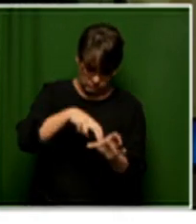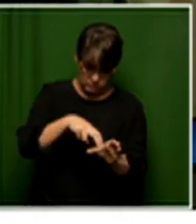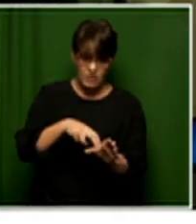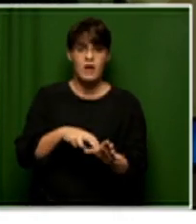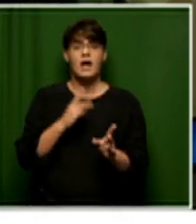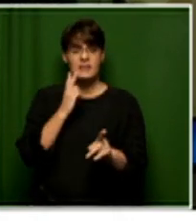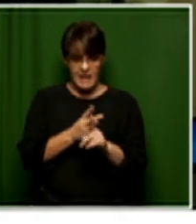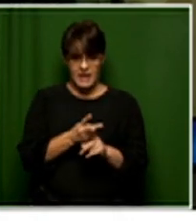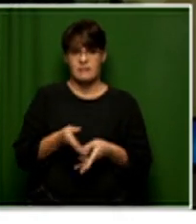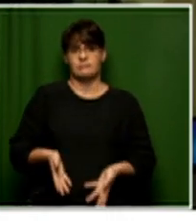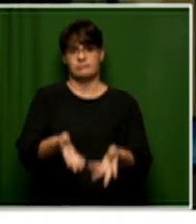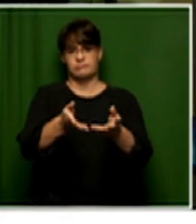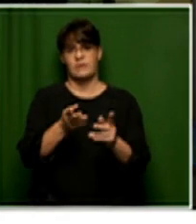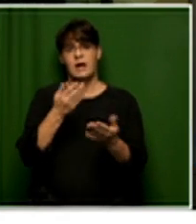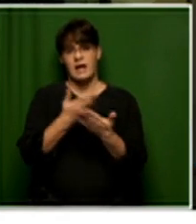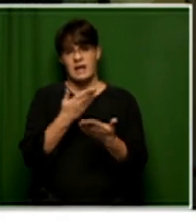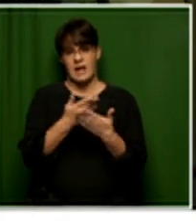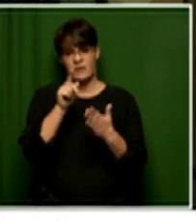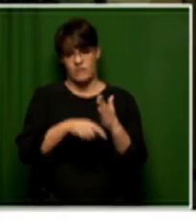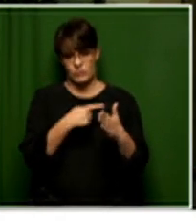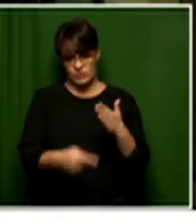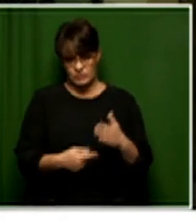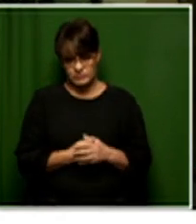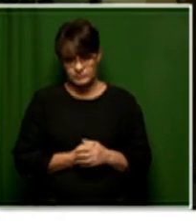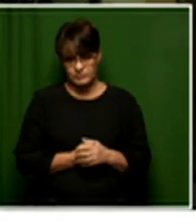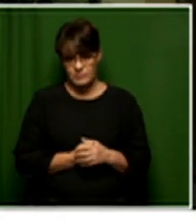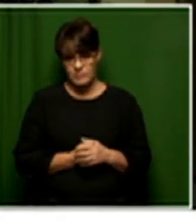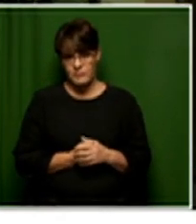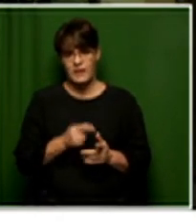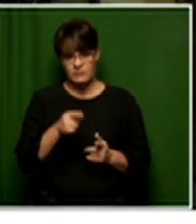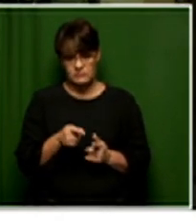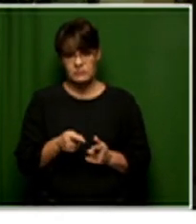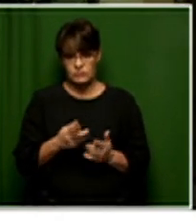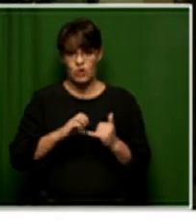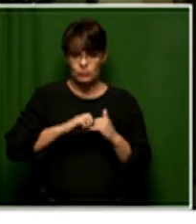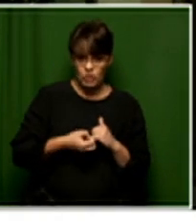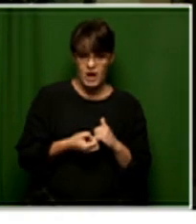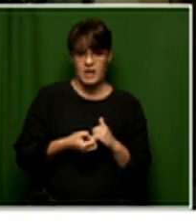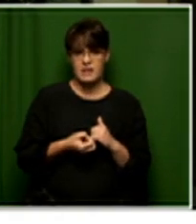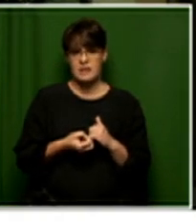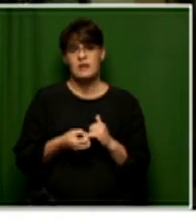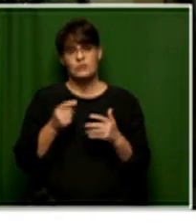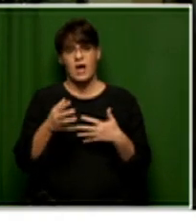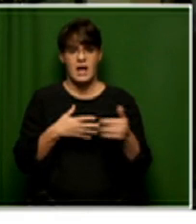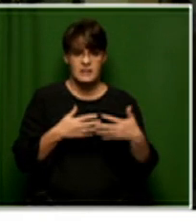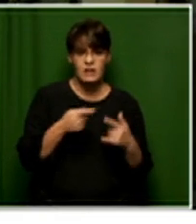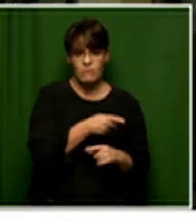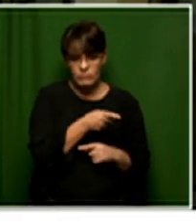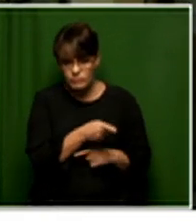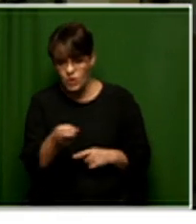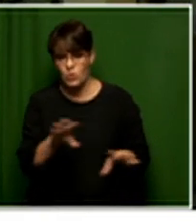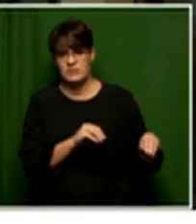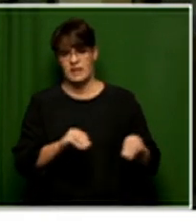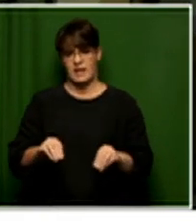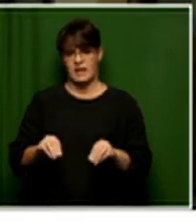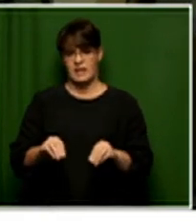9 o'clock, and they will still be able to cast their votes. And this, of course, is to try and deal with those